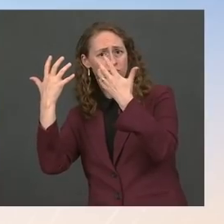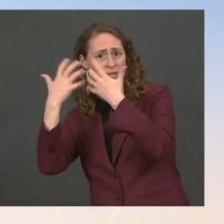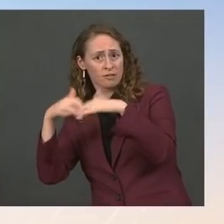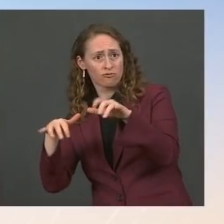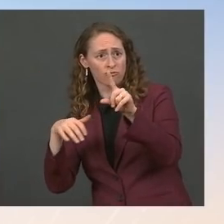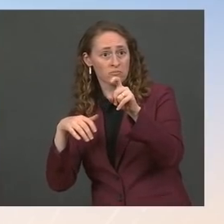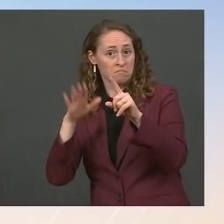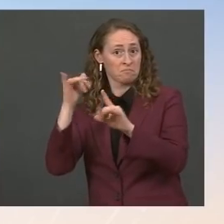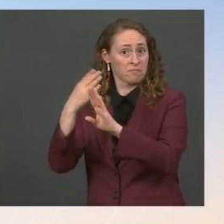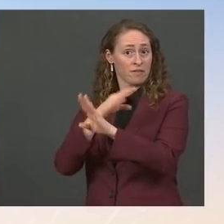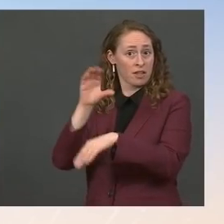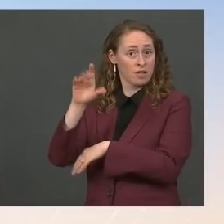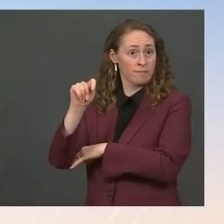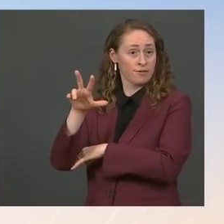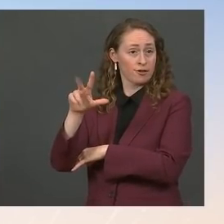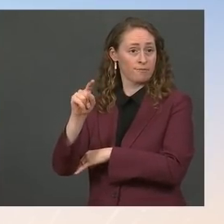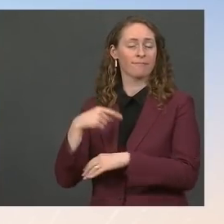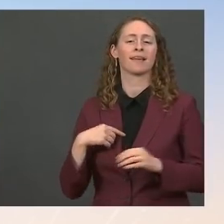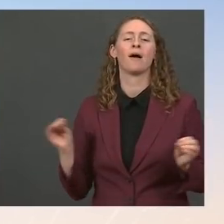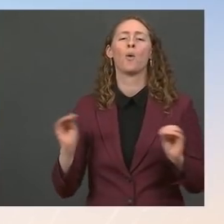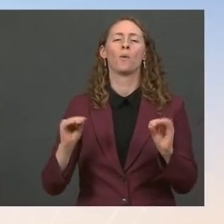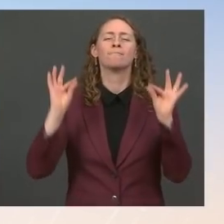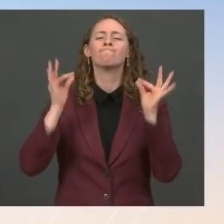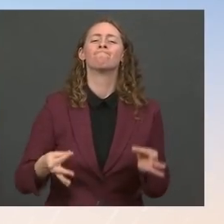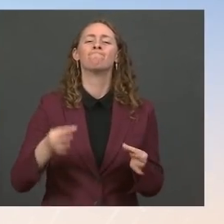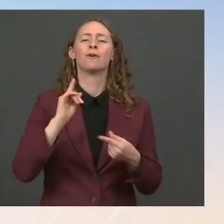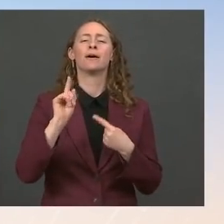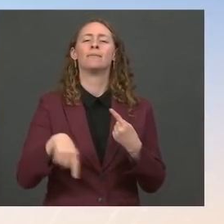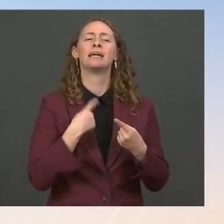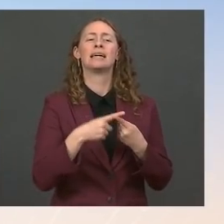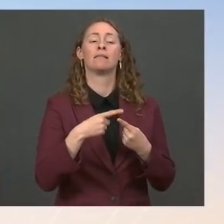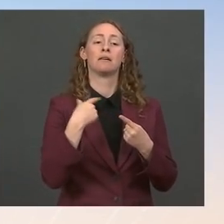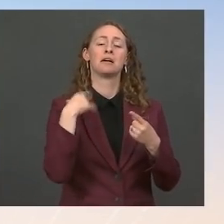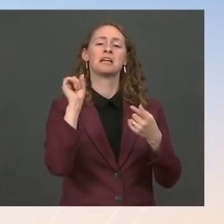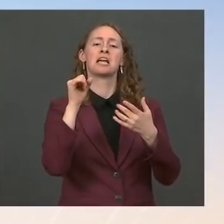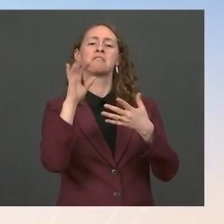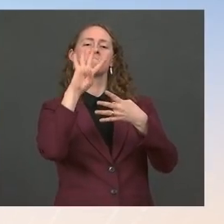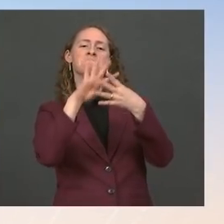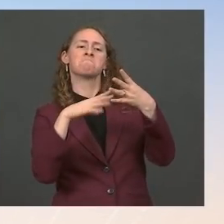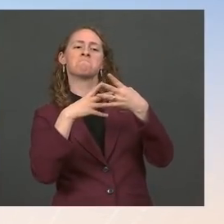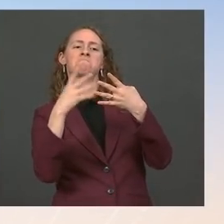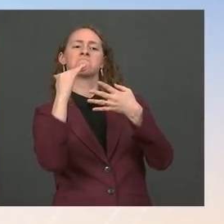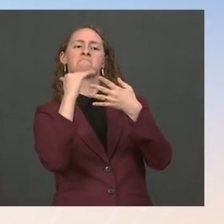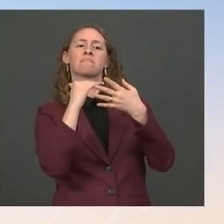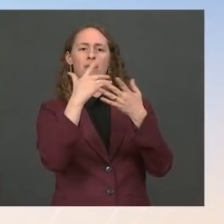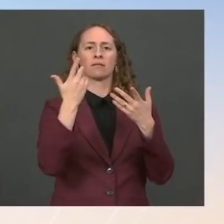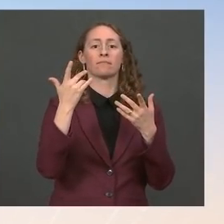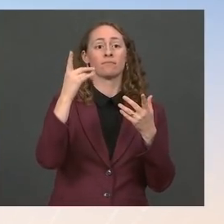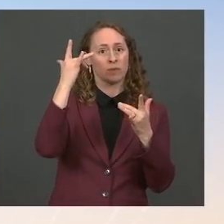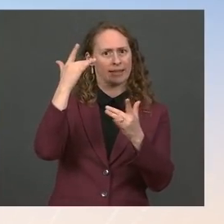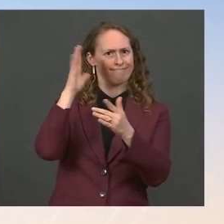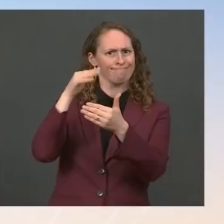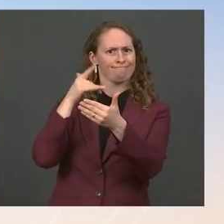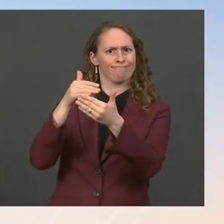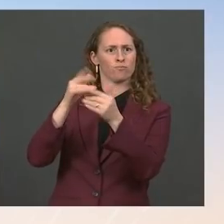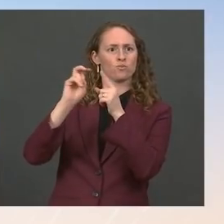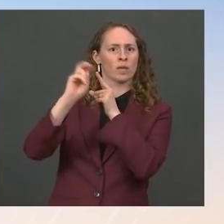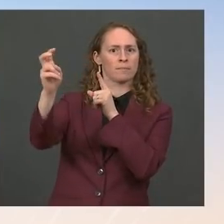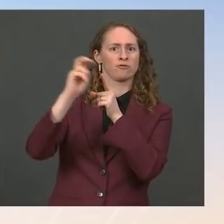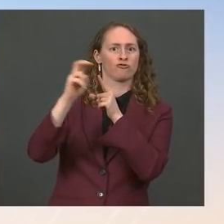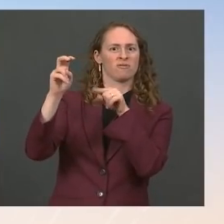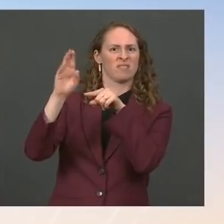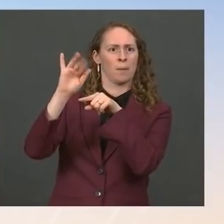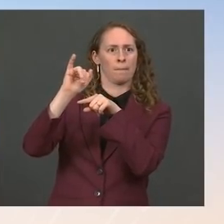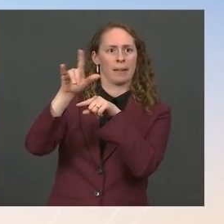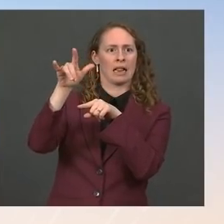That's not a deadline that we have proposed. The timeline for that is the surface transportation bill expiring, which is, of course, important, something